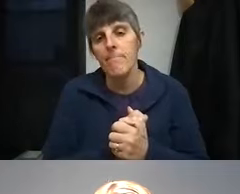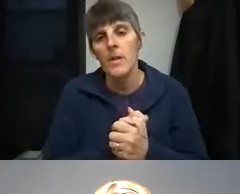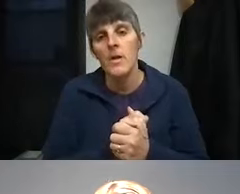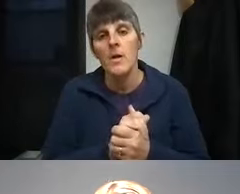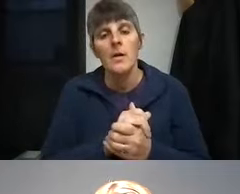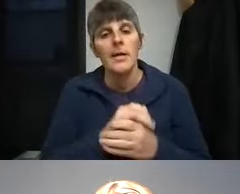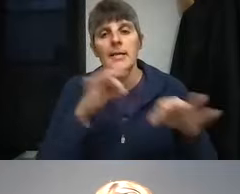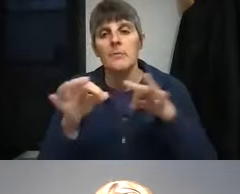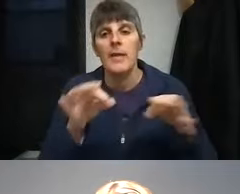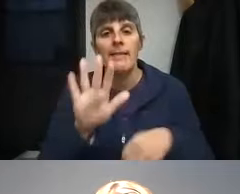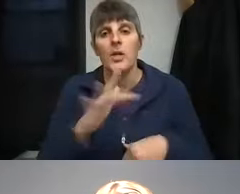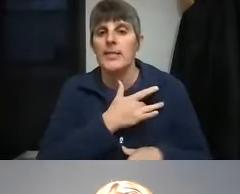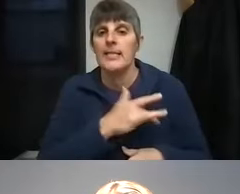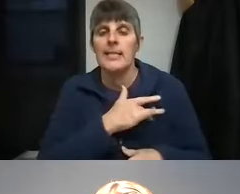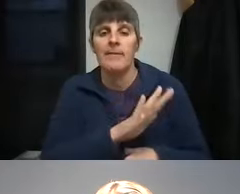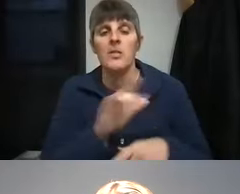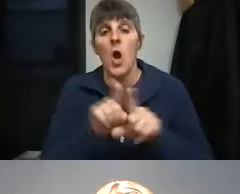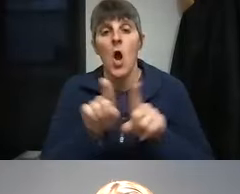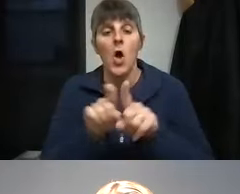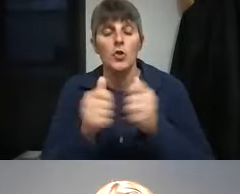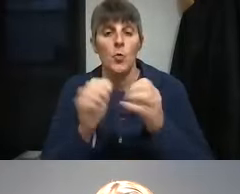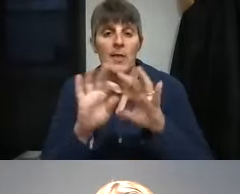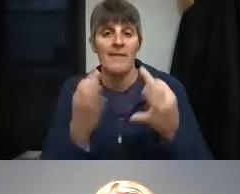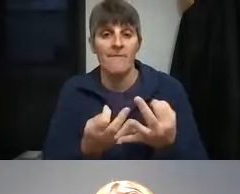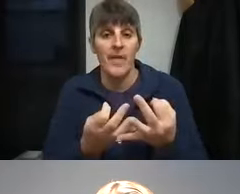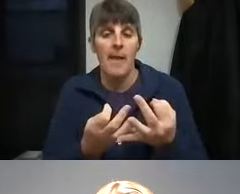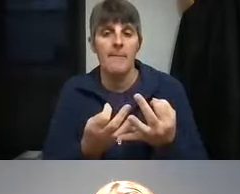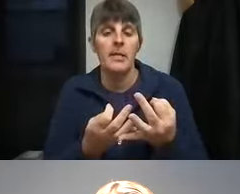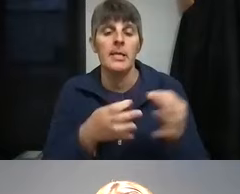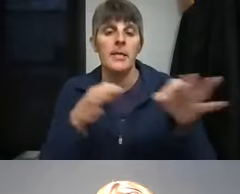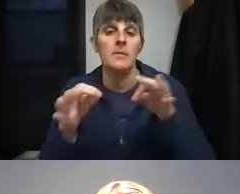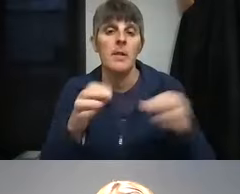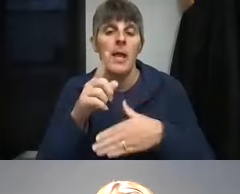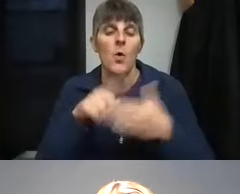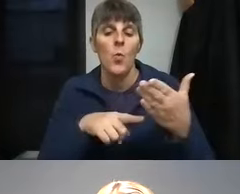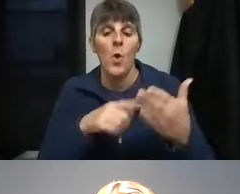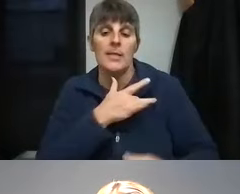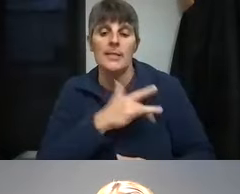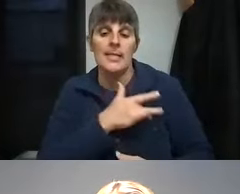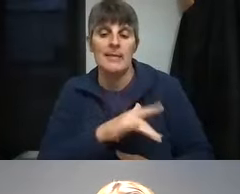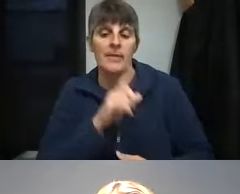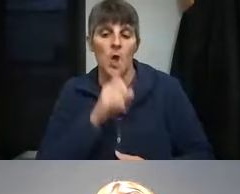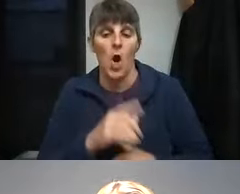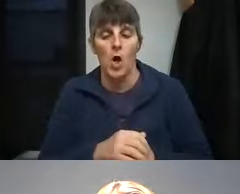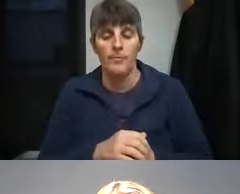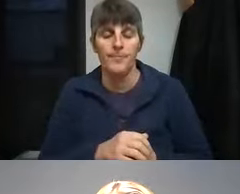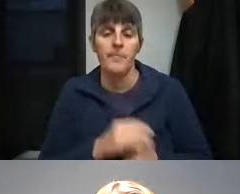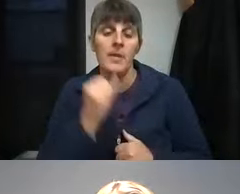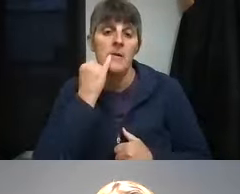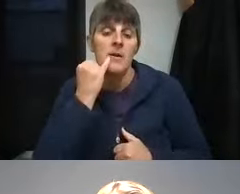like explaining their sensitivities. Also with the family, explain what their sensitivities are.